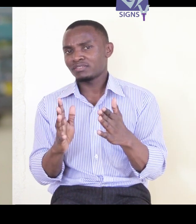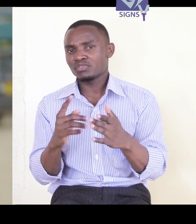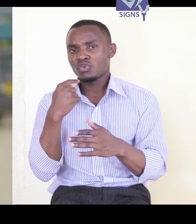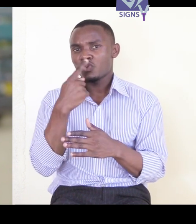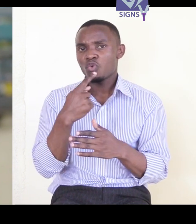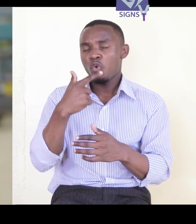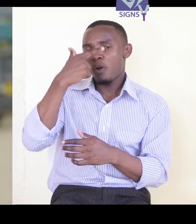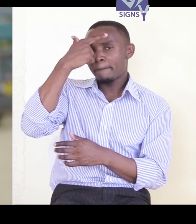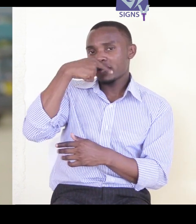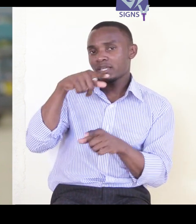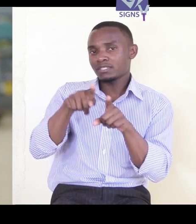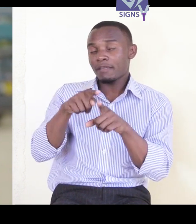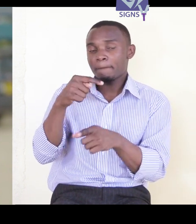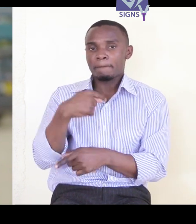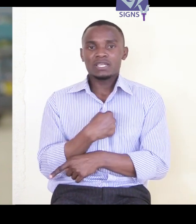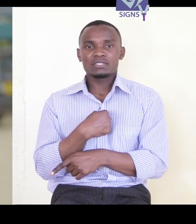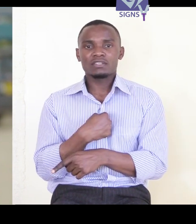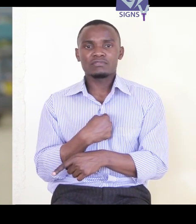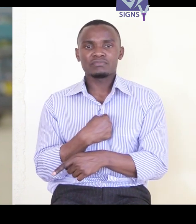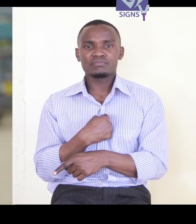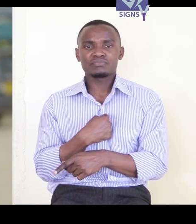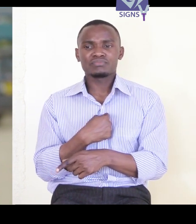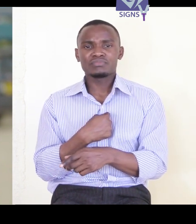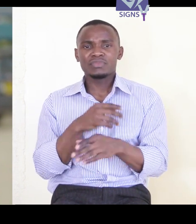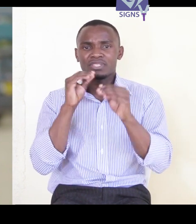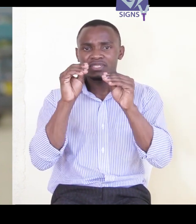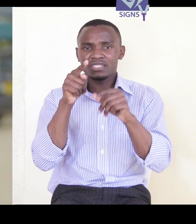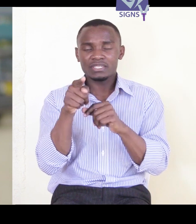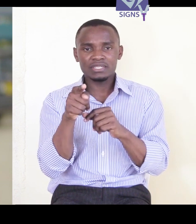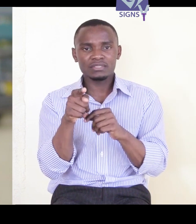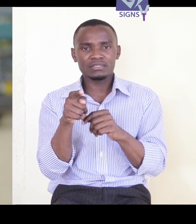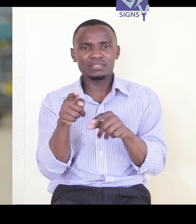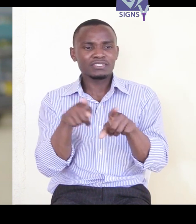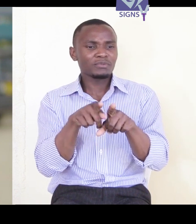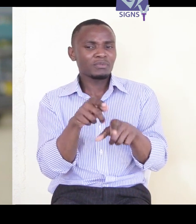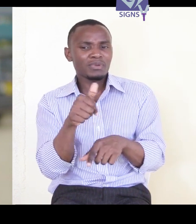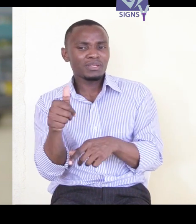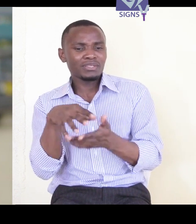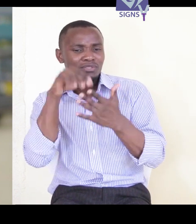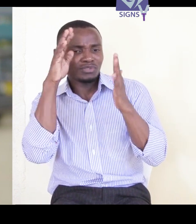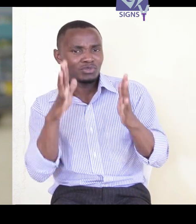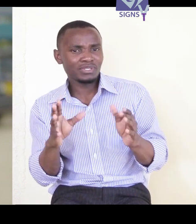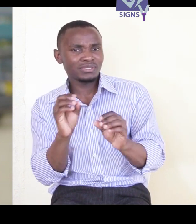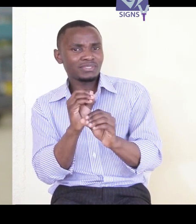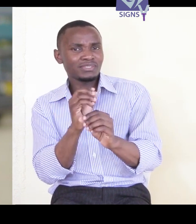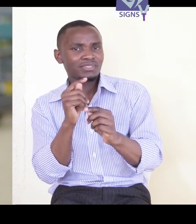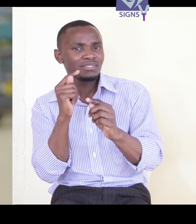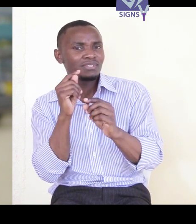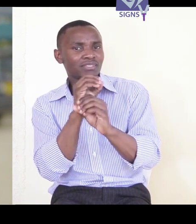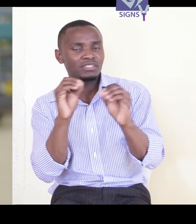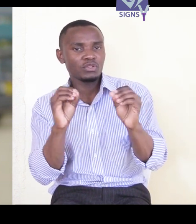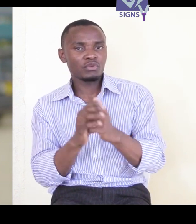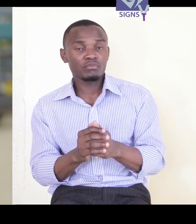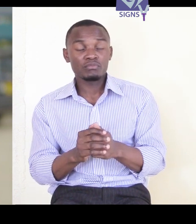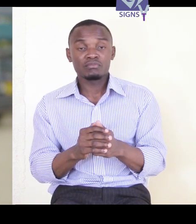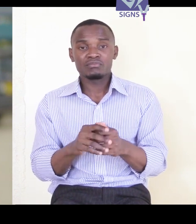trainees who are visually impaired like myself. And teaching people with the visual impairment is not like teaching any other student, where you